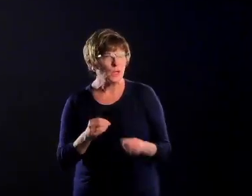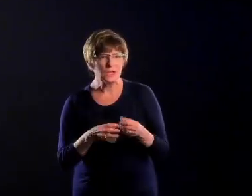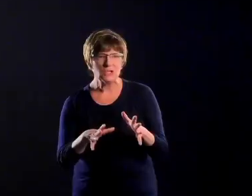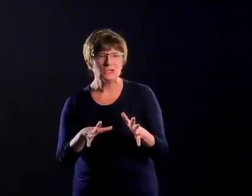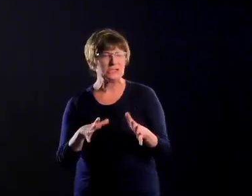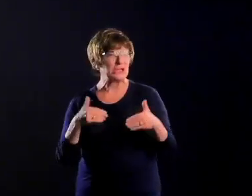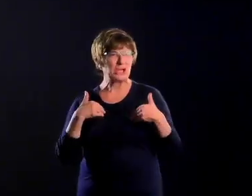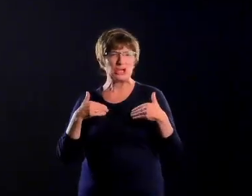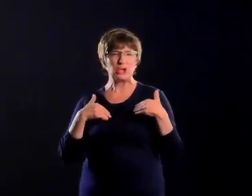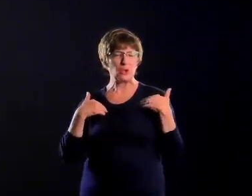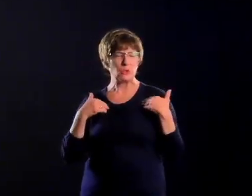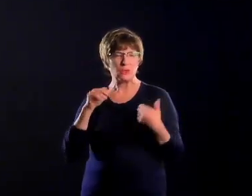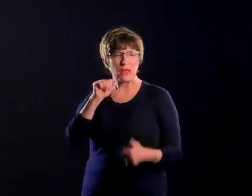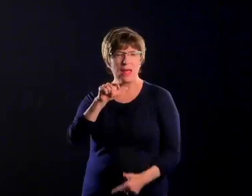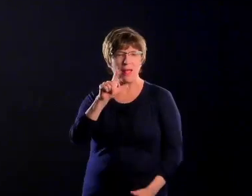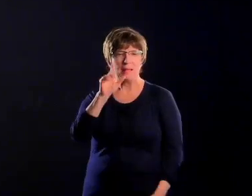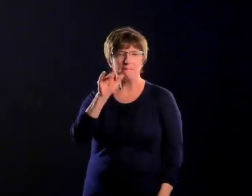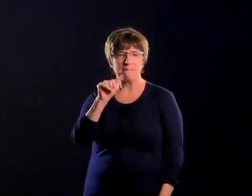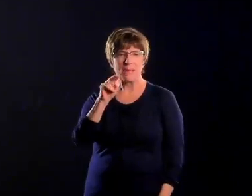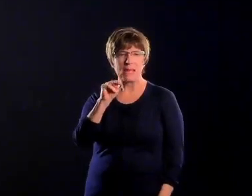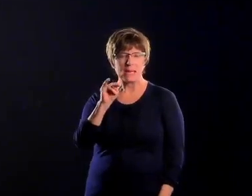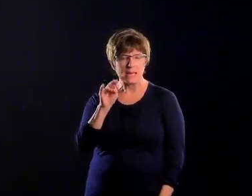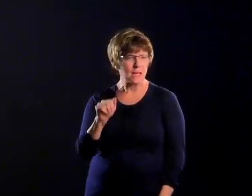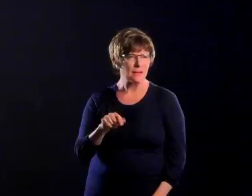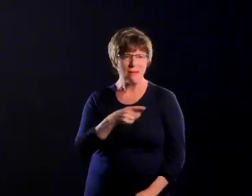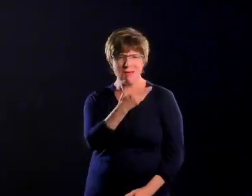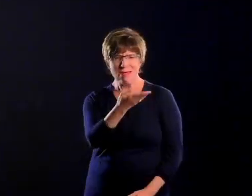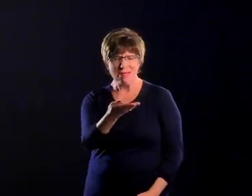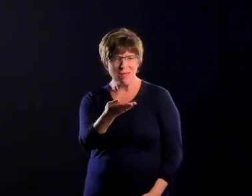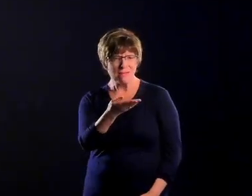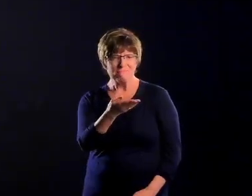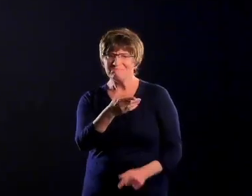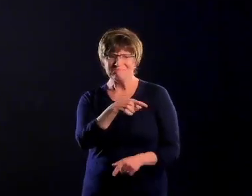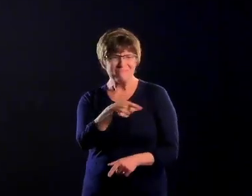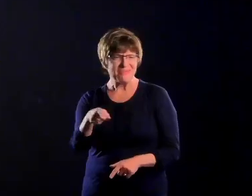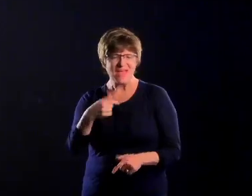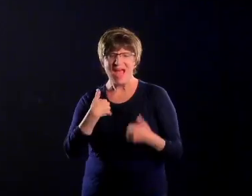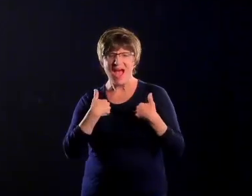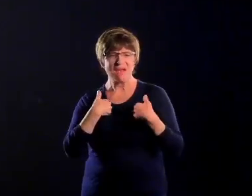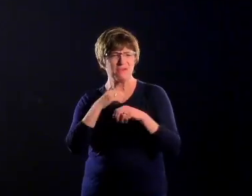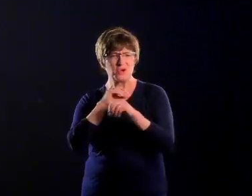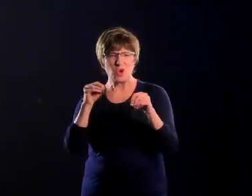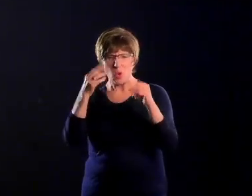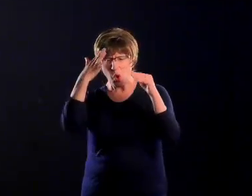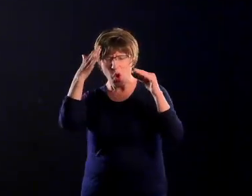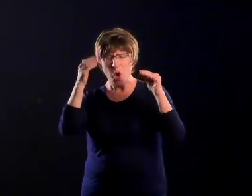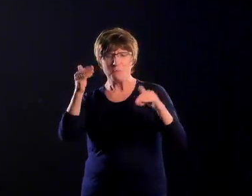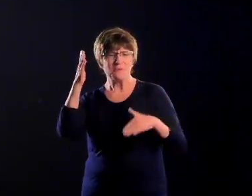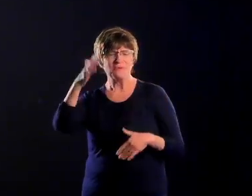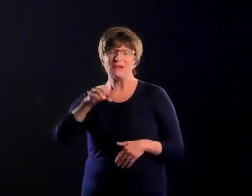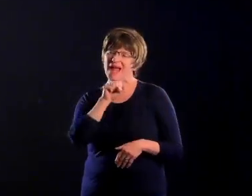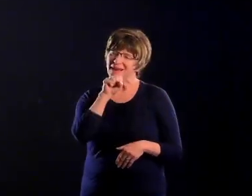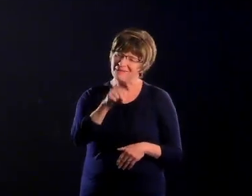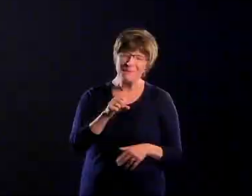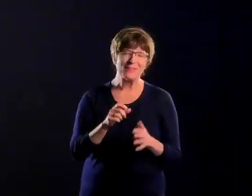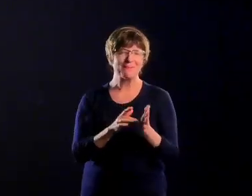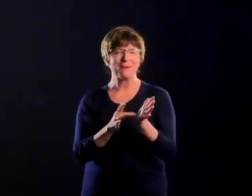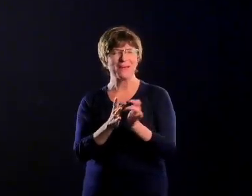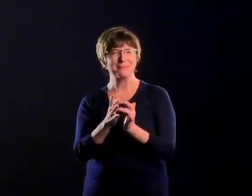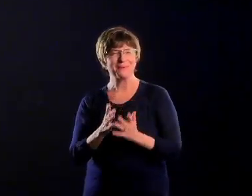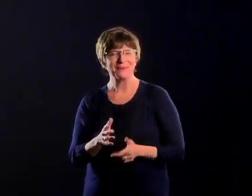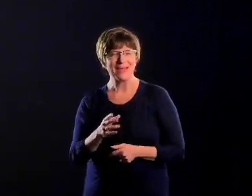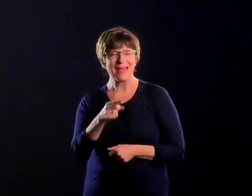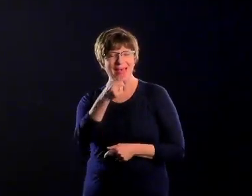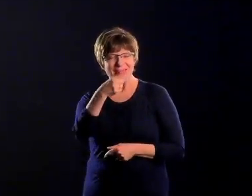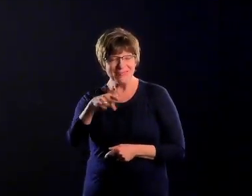Albania because they have no hope and no future here. That's what I love about this Bible is that they